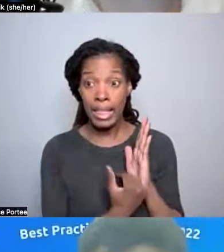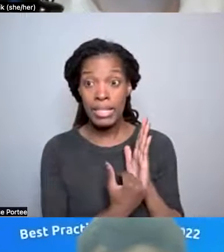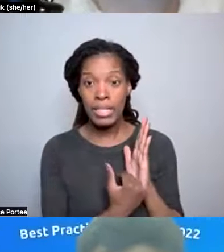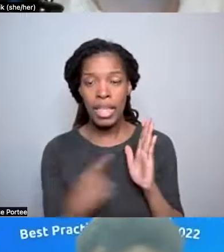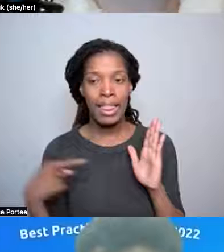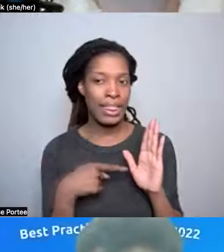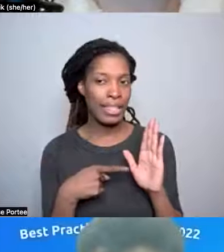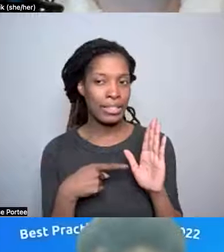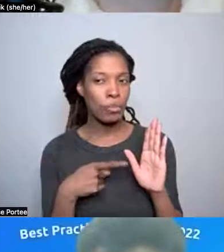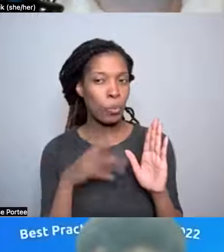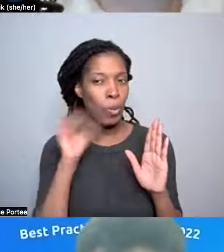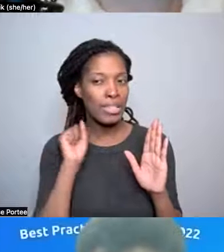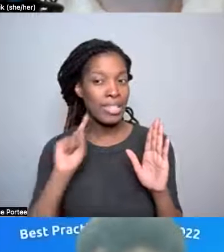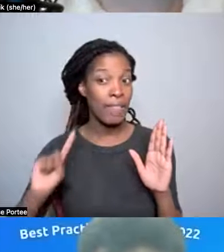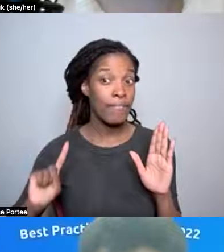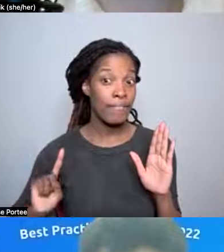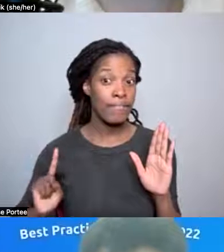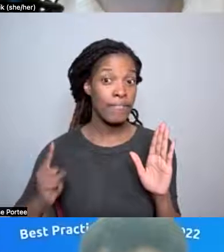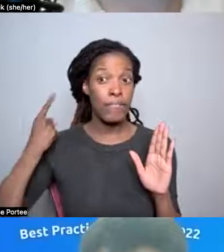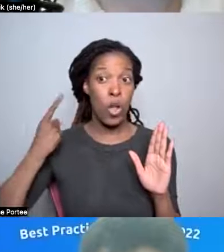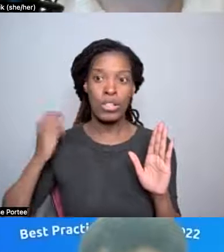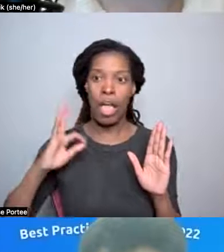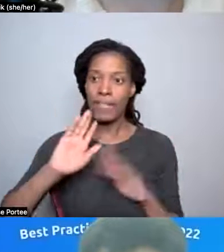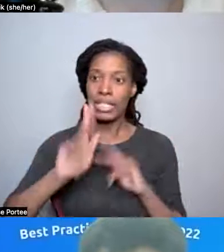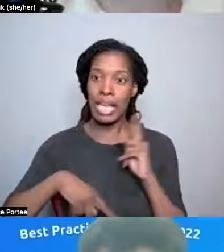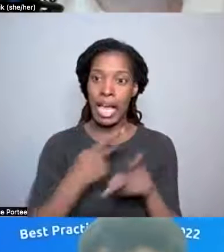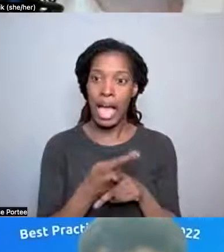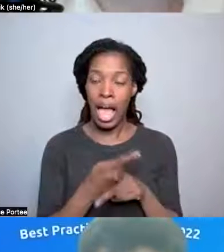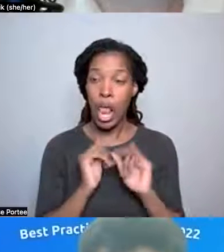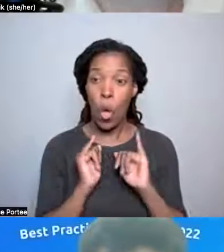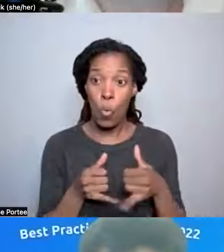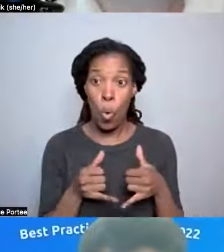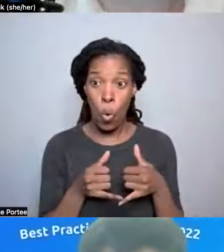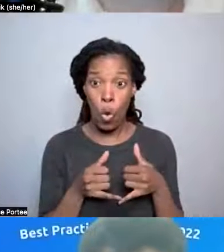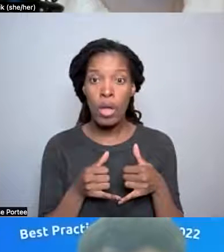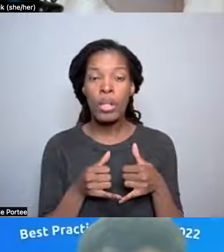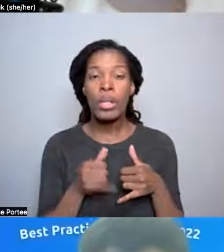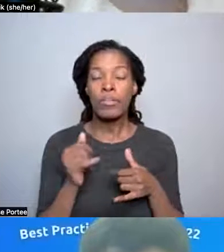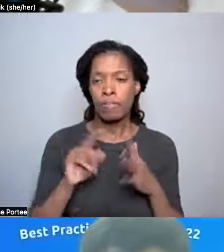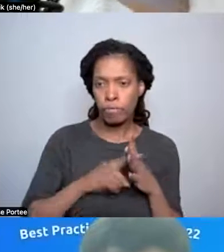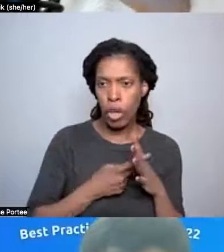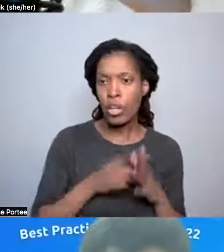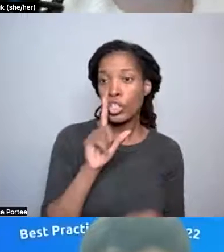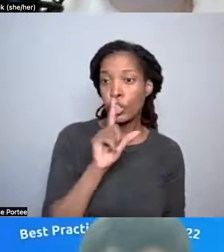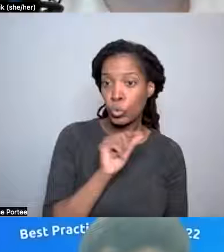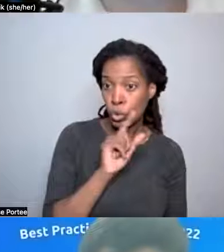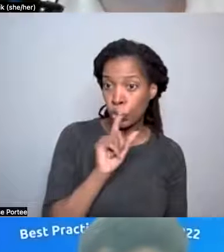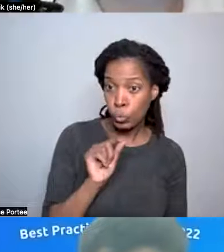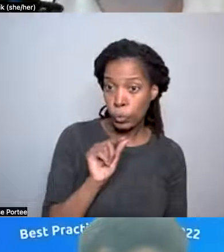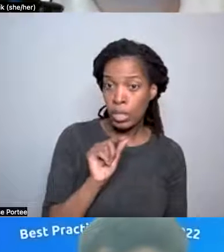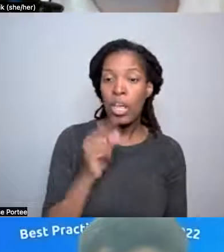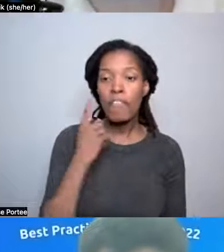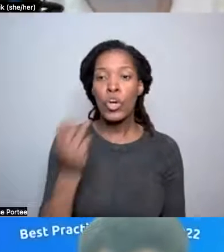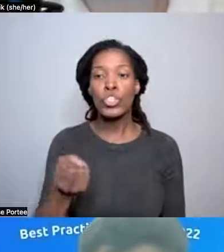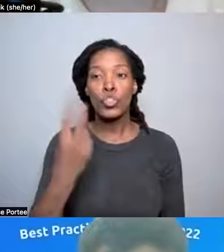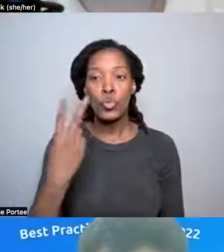first of its kind award created in 2020 to honor the trailblazing